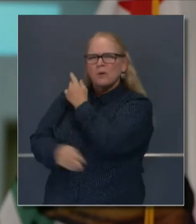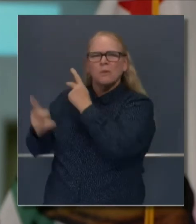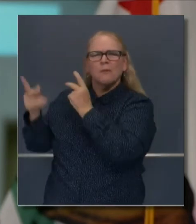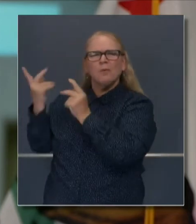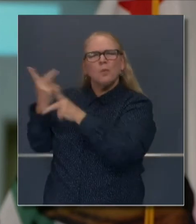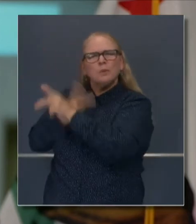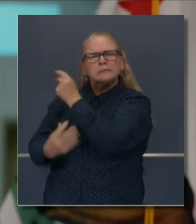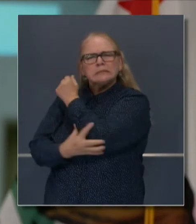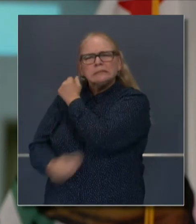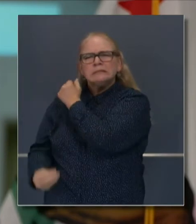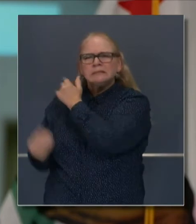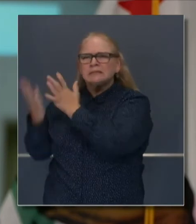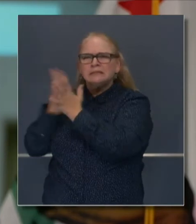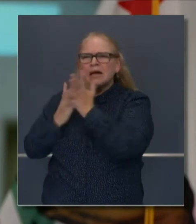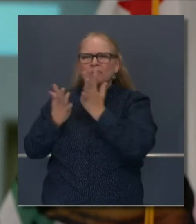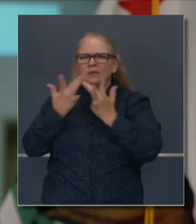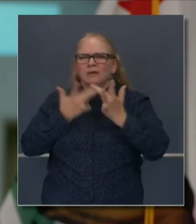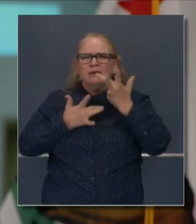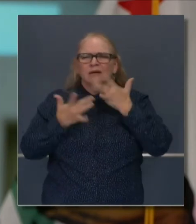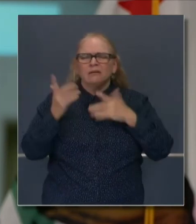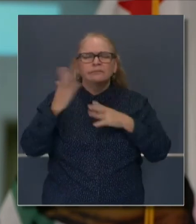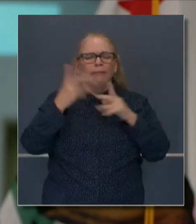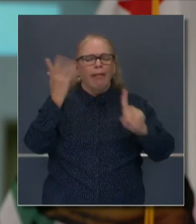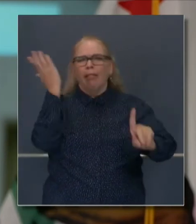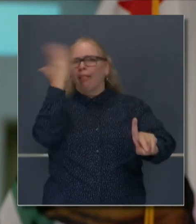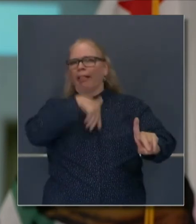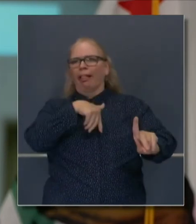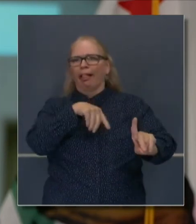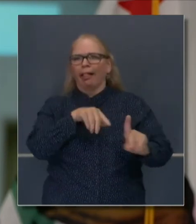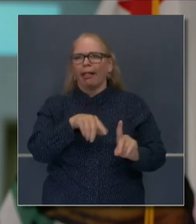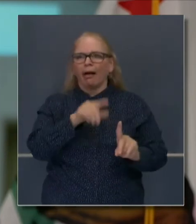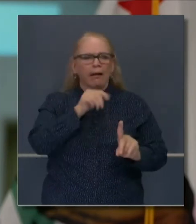fallen through the cracks or not getting the support of unemployment insurance